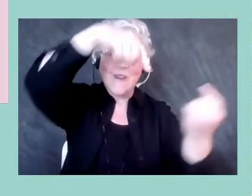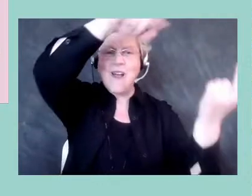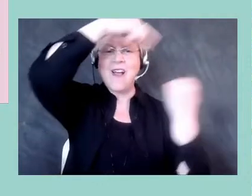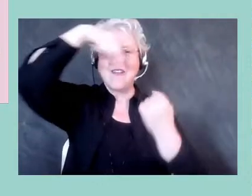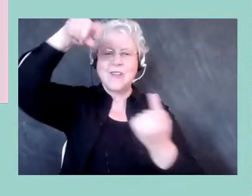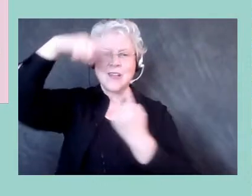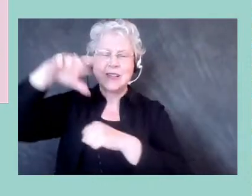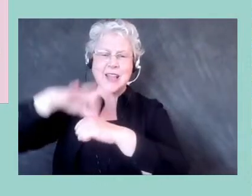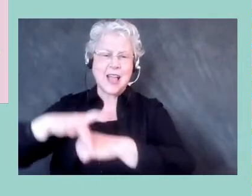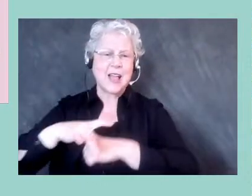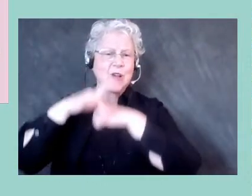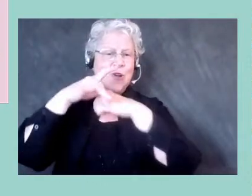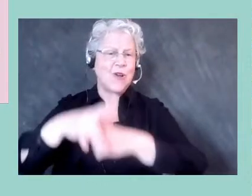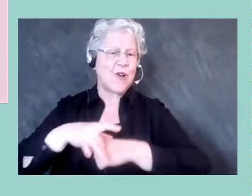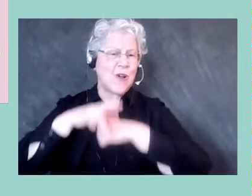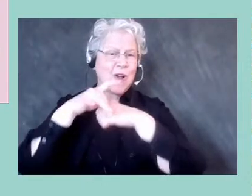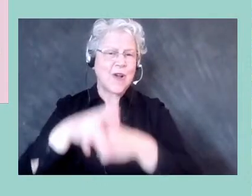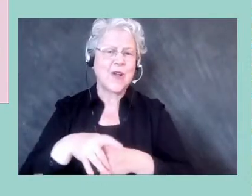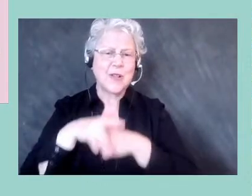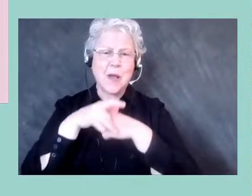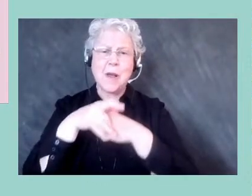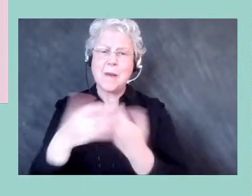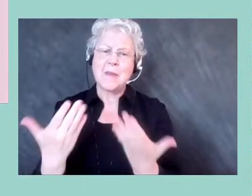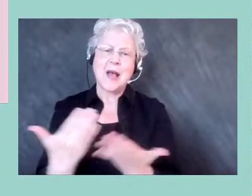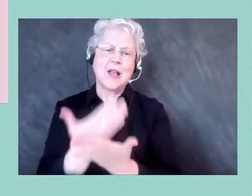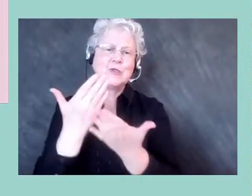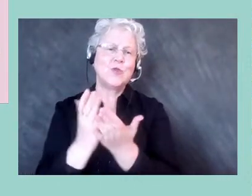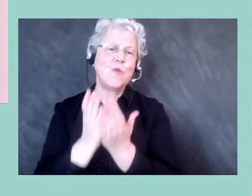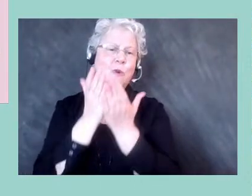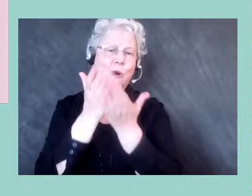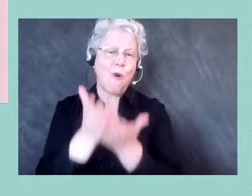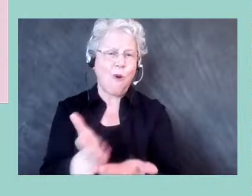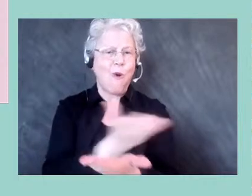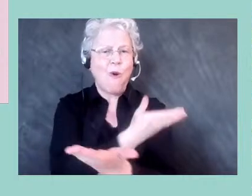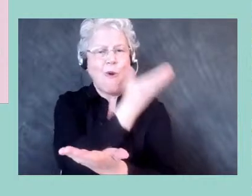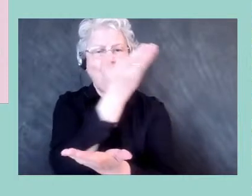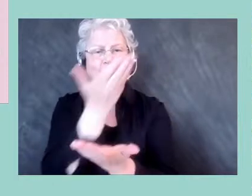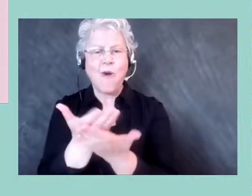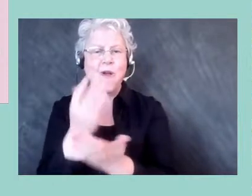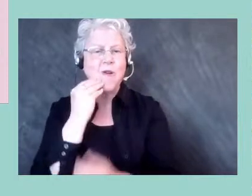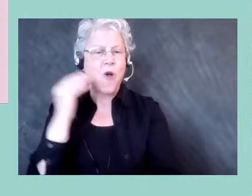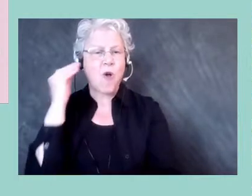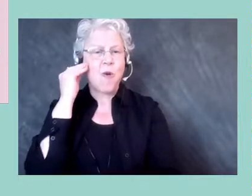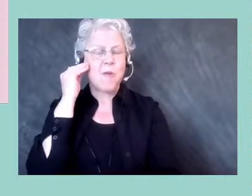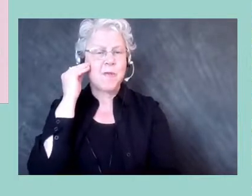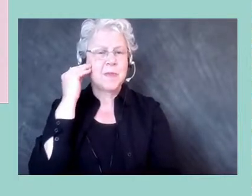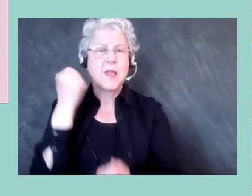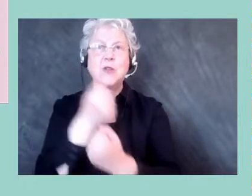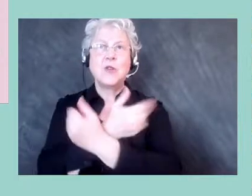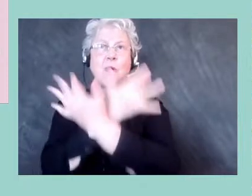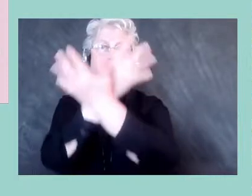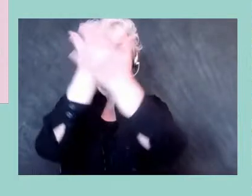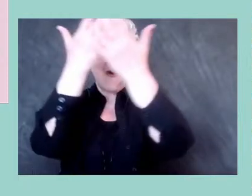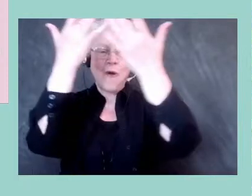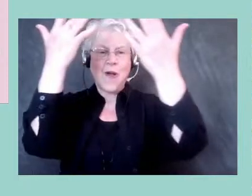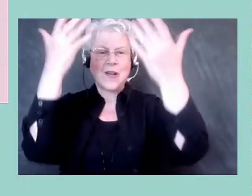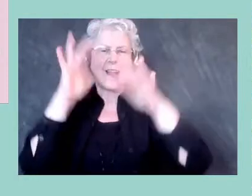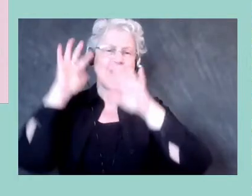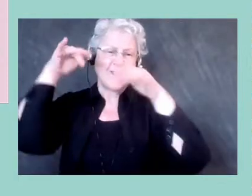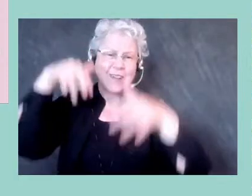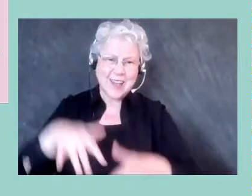I travel, and the earth is my blue boat home. The